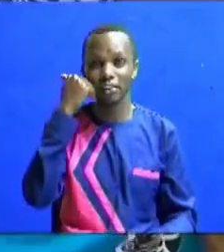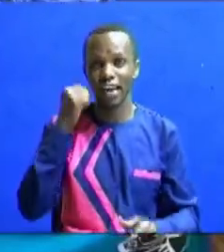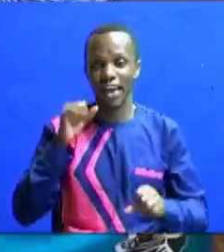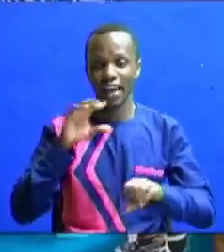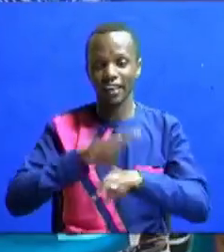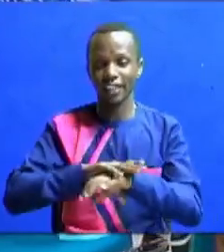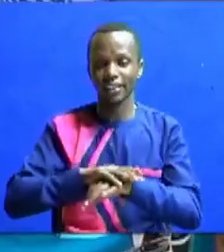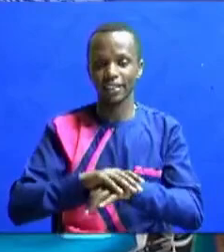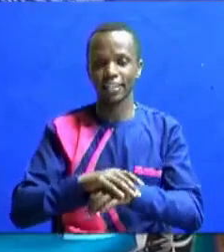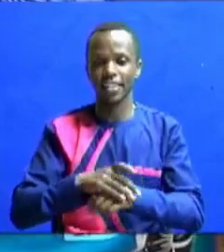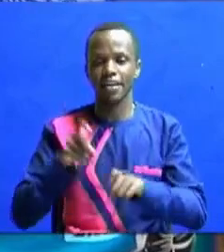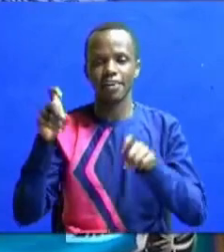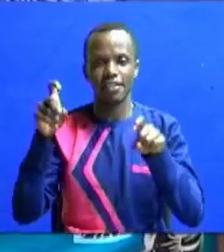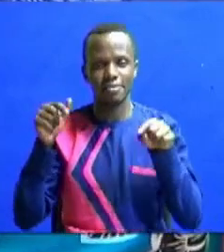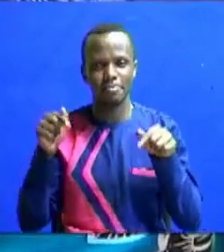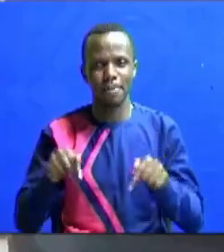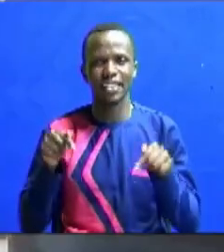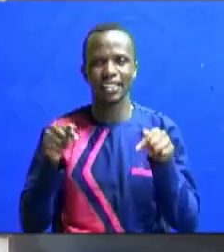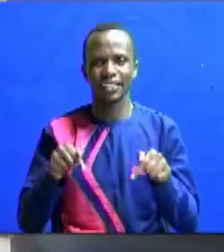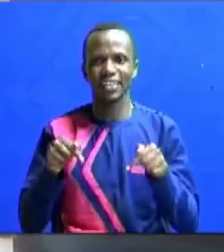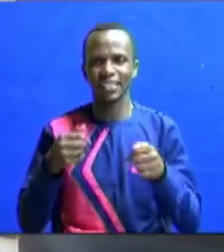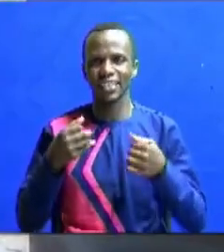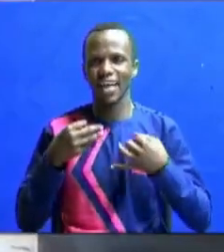relief and continued care.